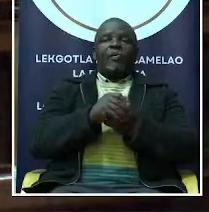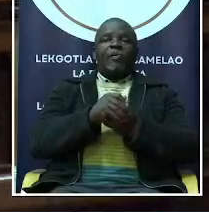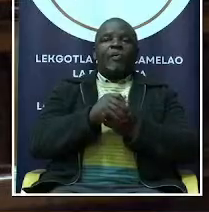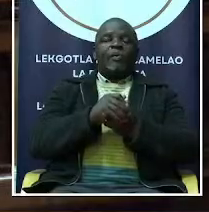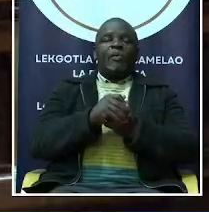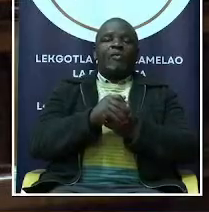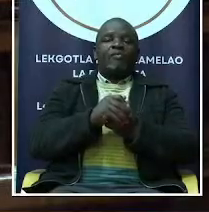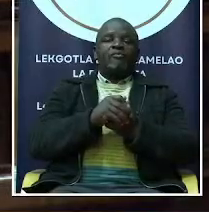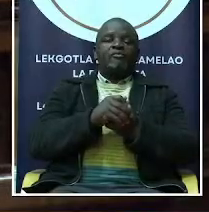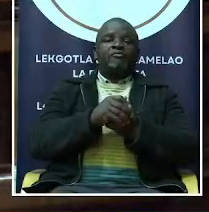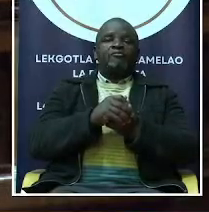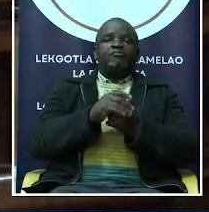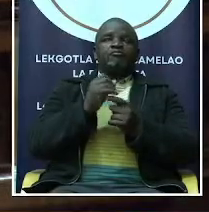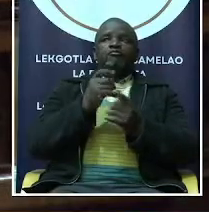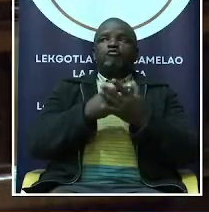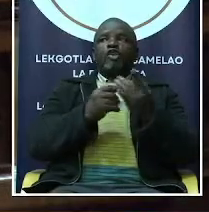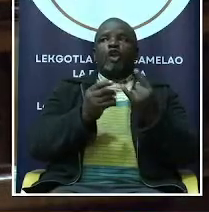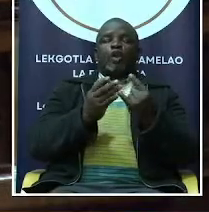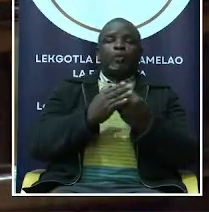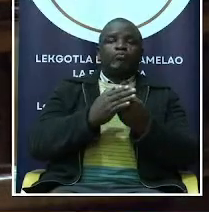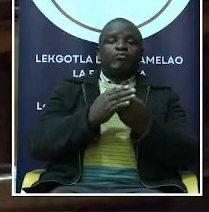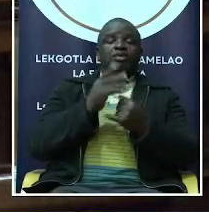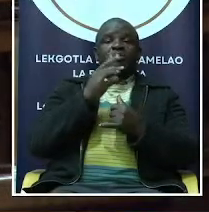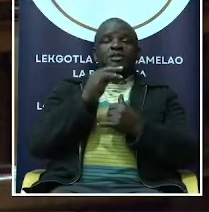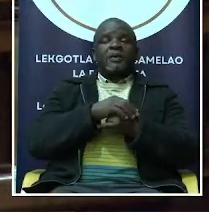Honorable Speaker, in conclusion,